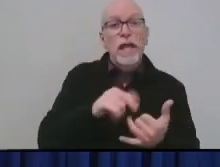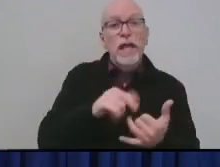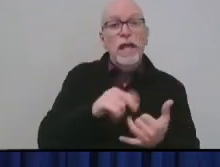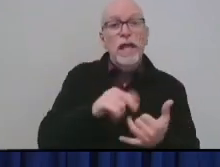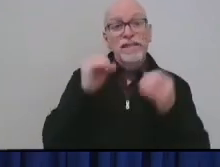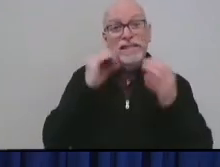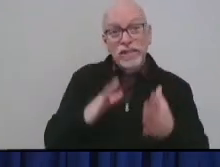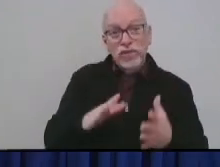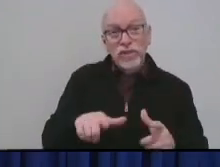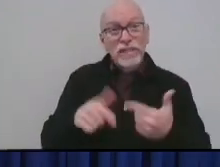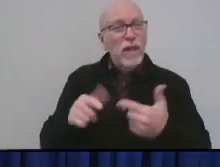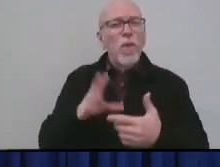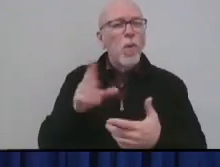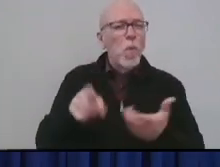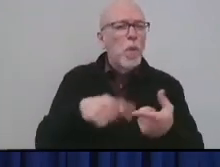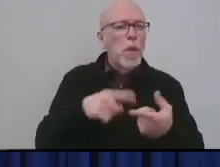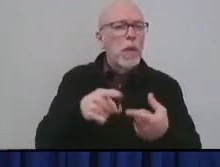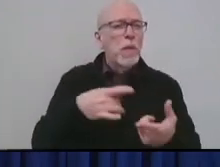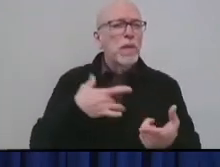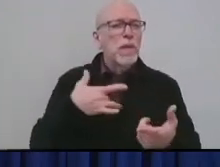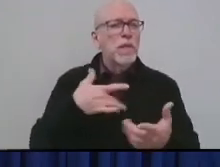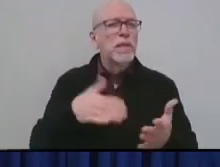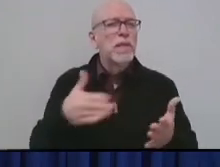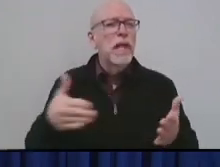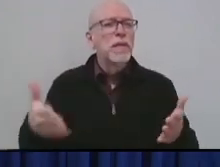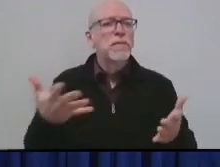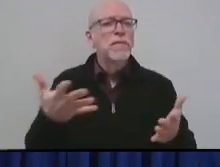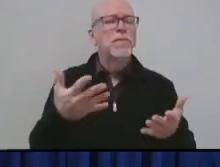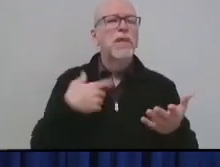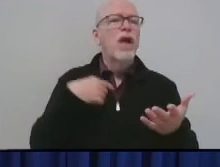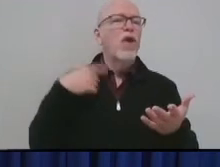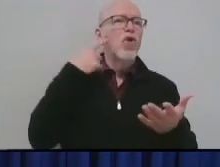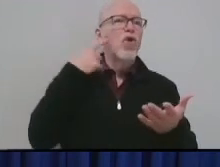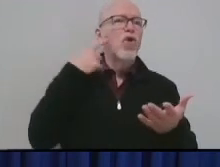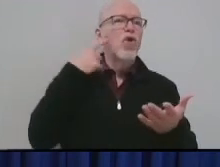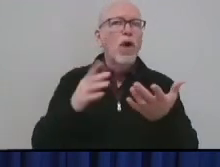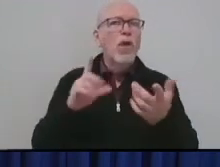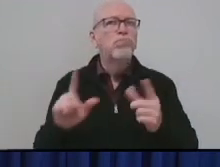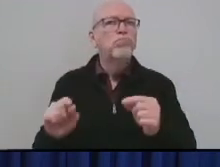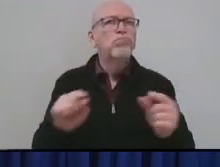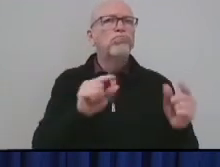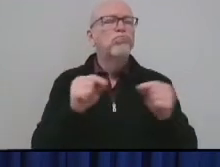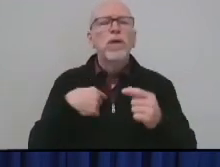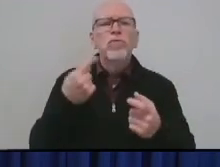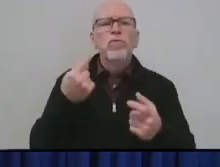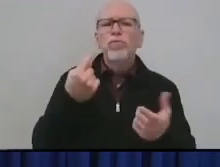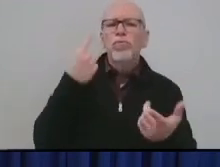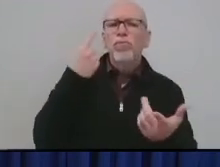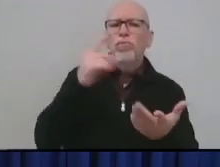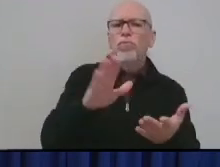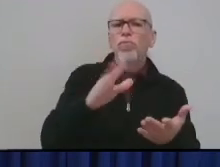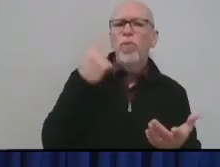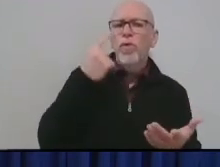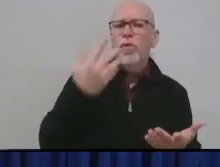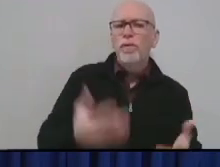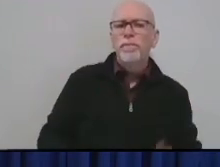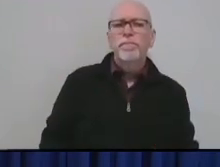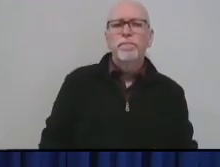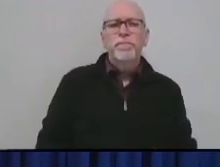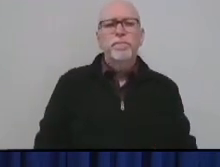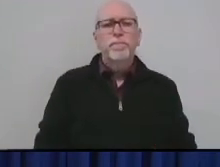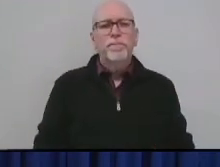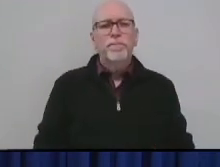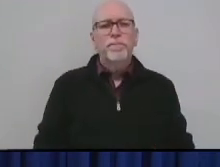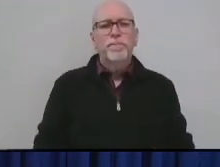maybe next in line. Just been hearing some recent rumblings and wanted to get your thoughts. Thank you. Yeah, it is not the first time we've had the